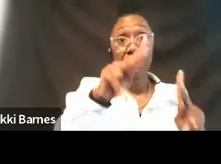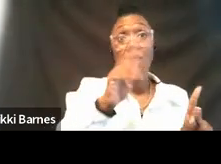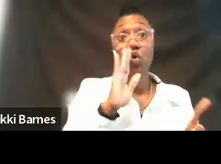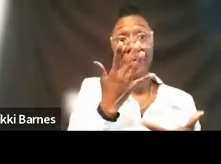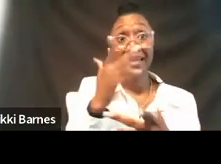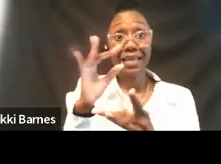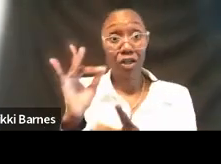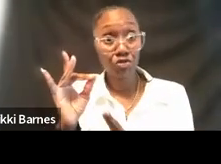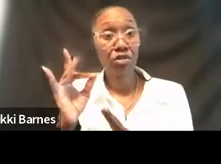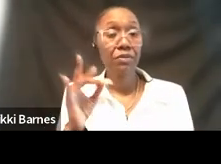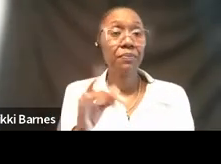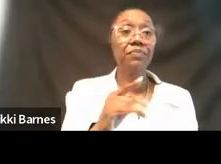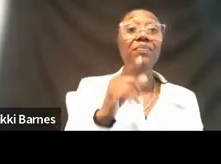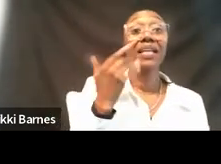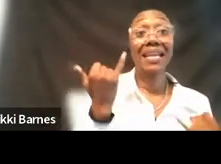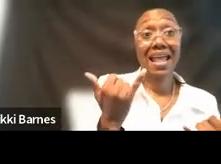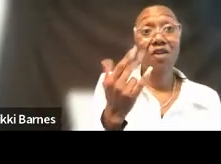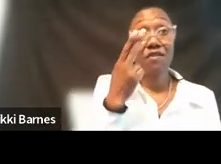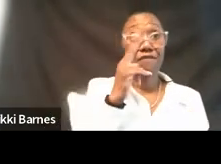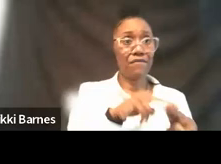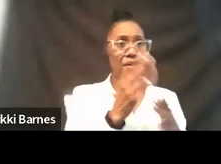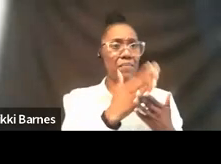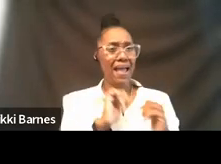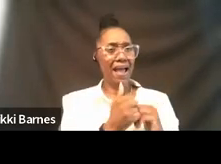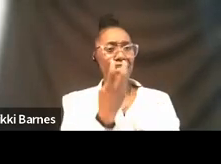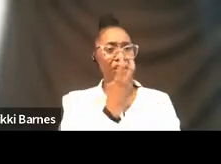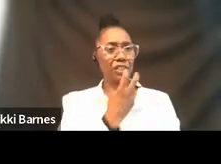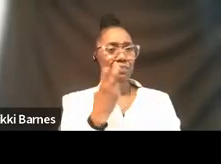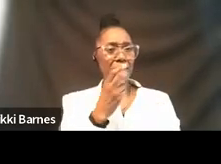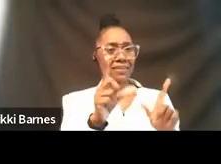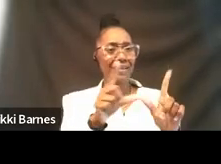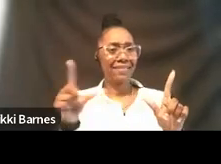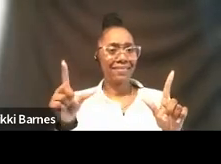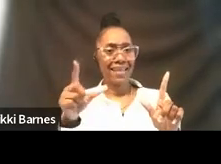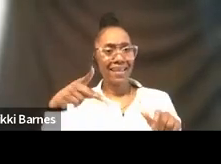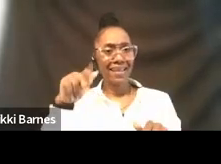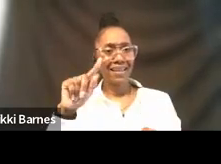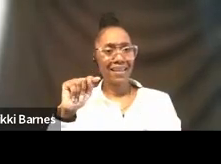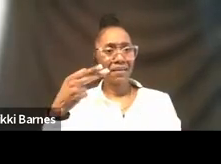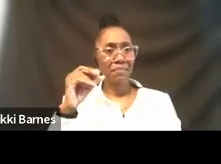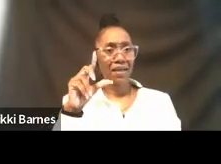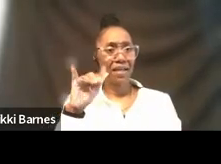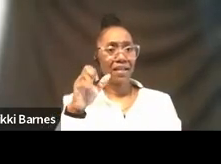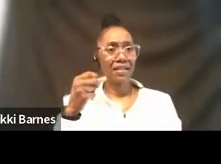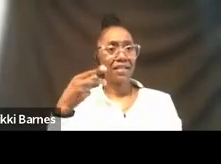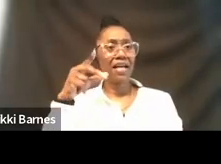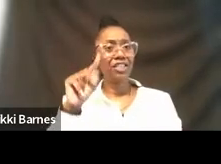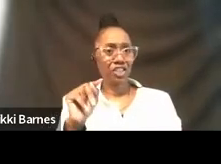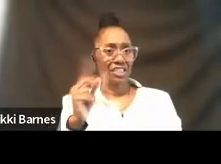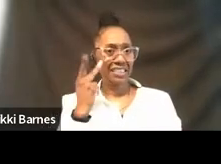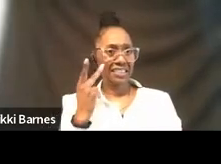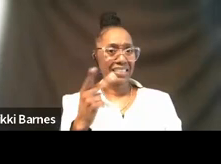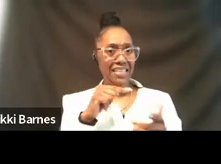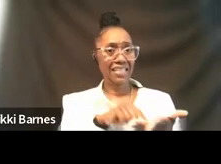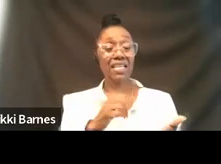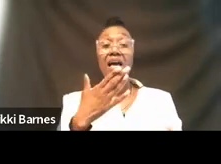Now, here's the fun part. How did a speech and language pathologist see all of this? Well, I have a different